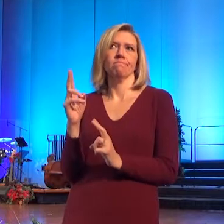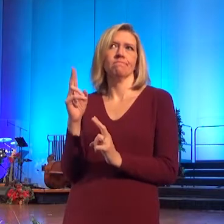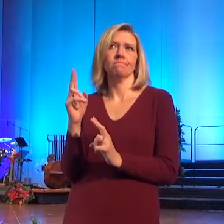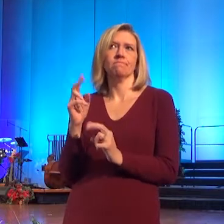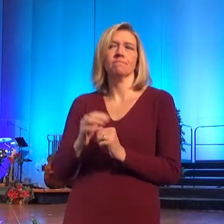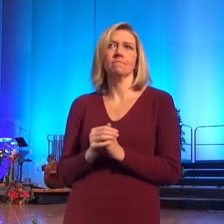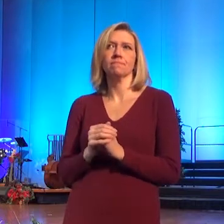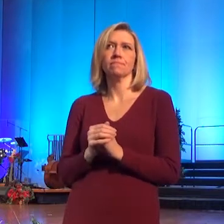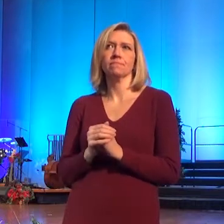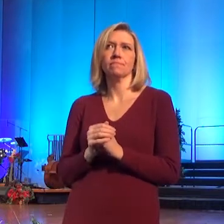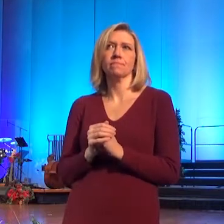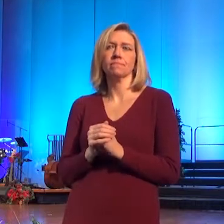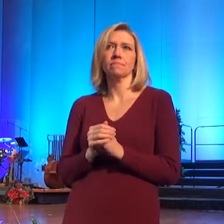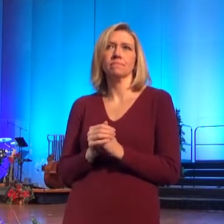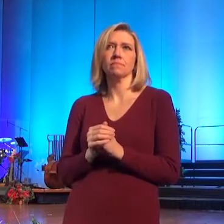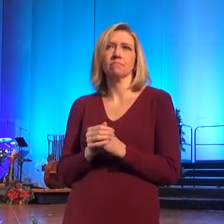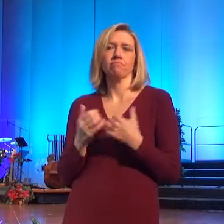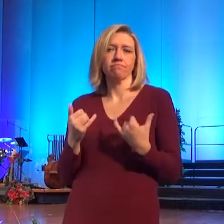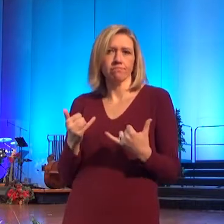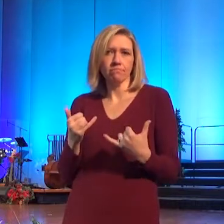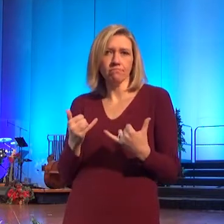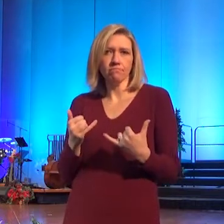And in this time